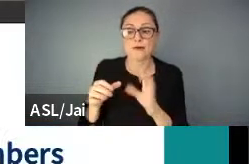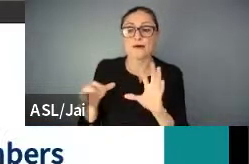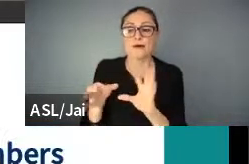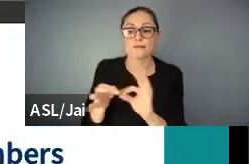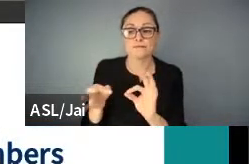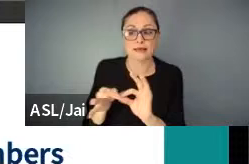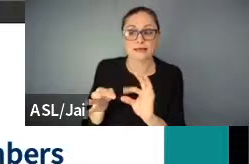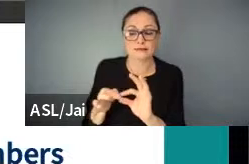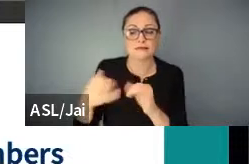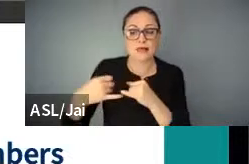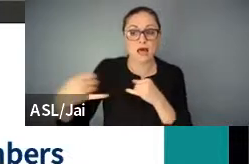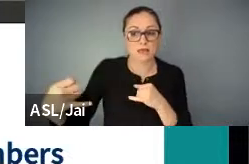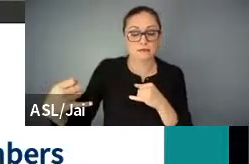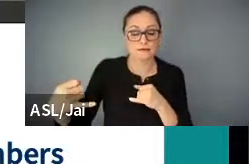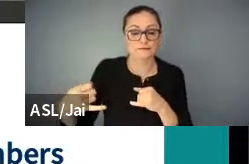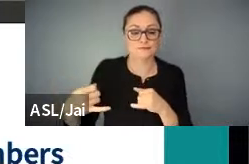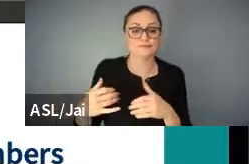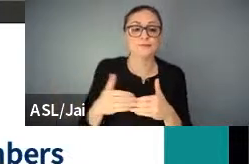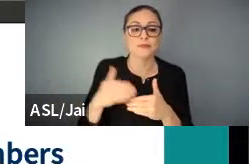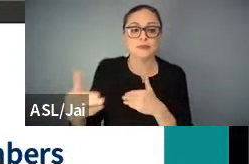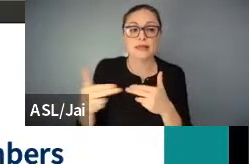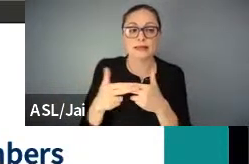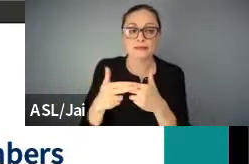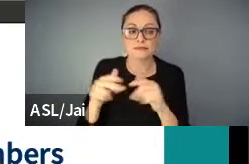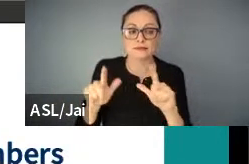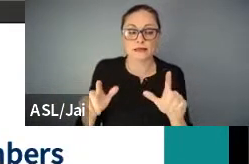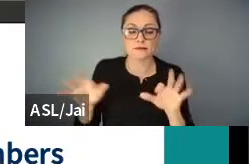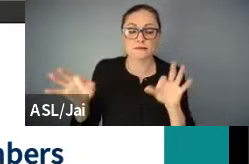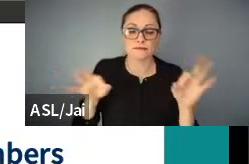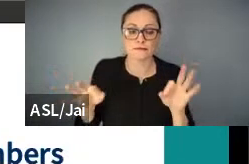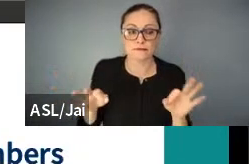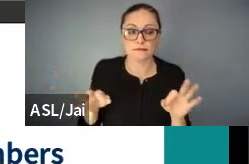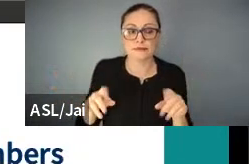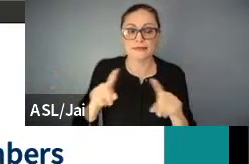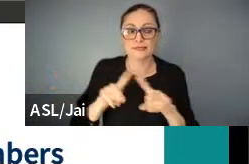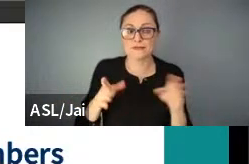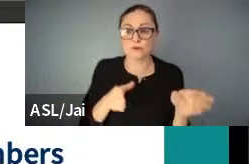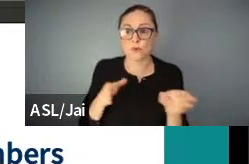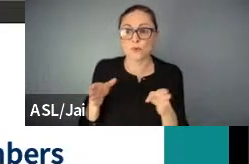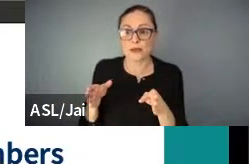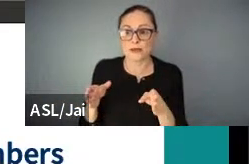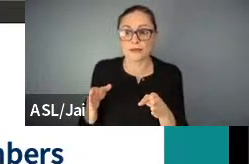Wonderful. So let's get to the next slide to go over the different ways